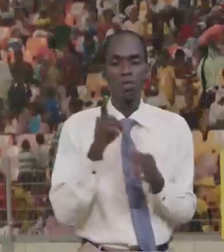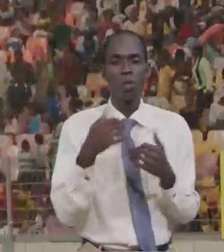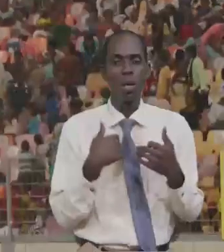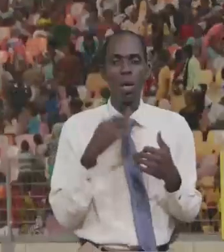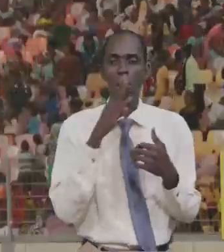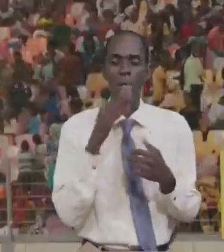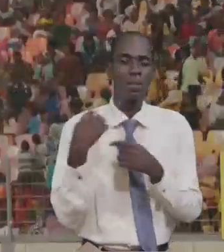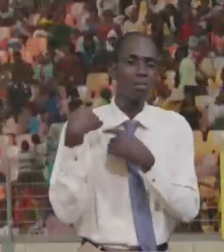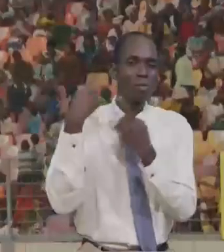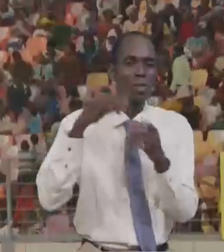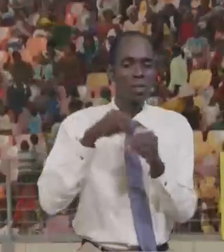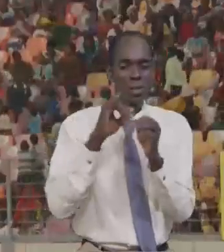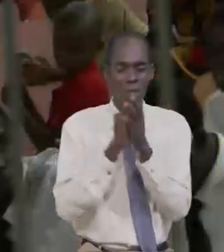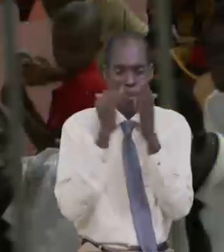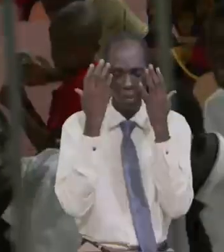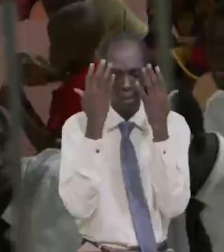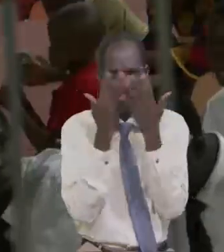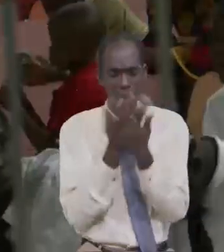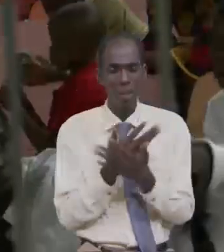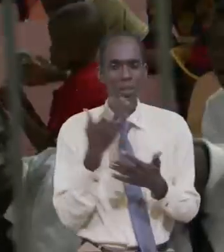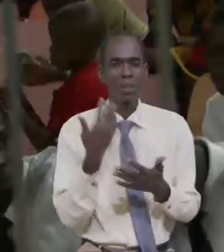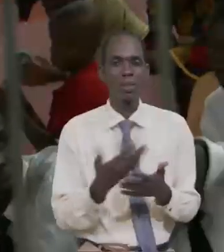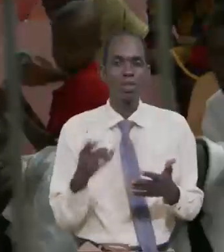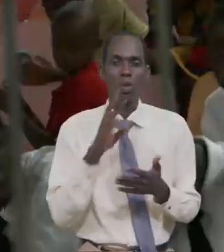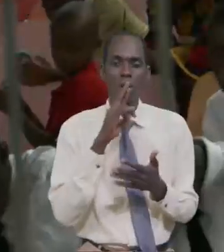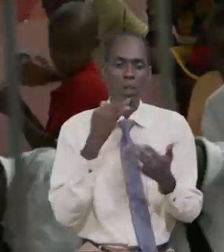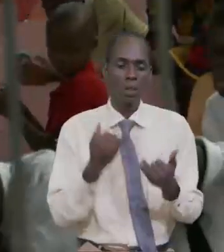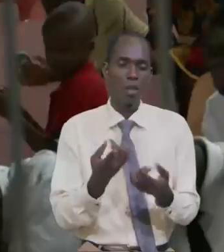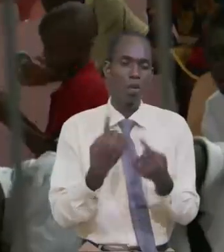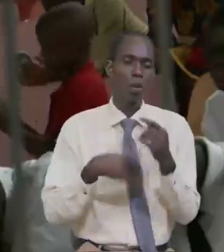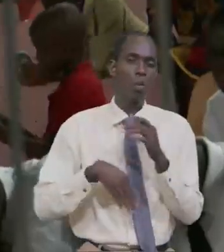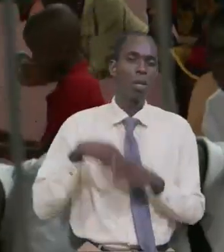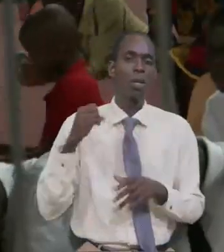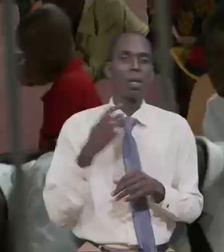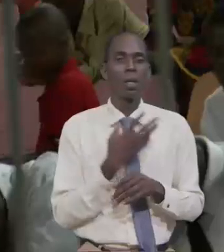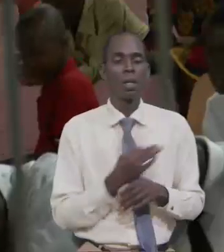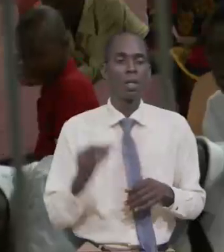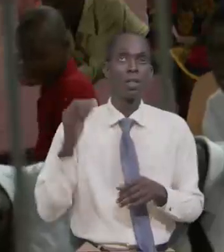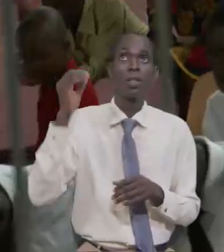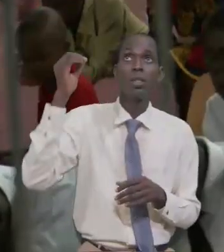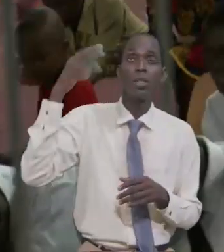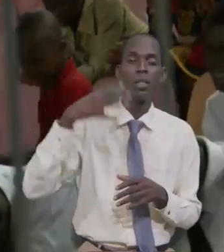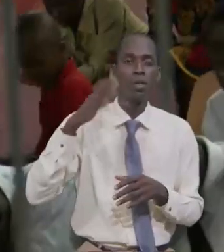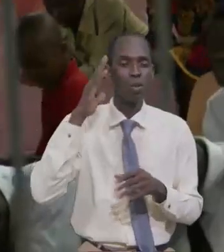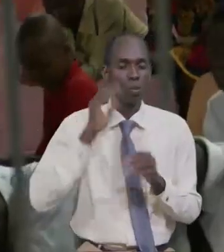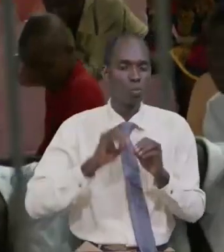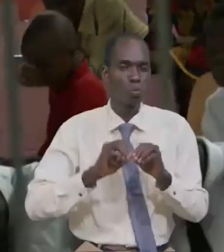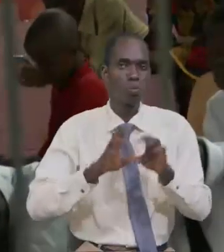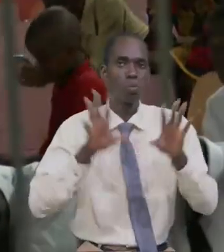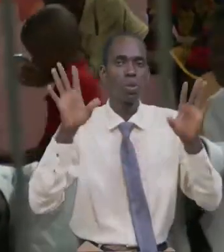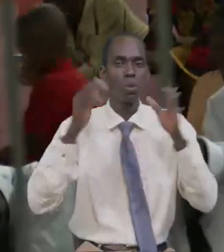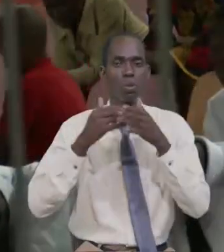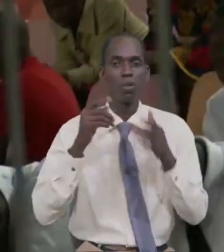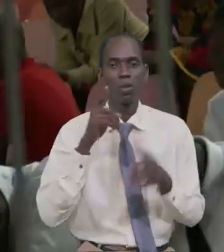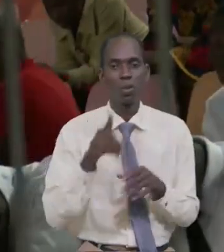blare before you even from tonight. Rise up. Rise up. The Lord is looking for